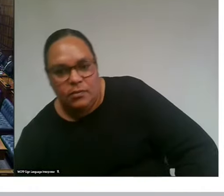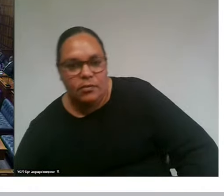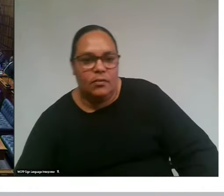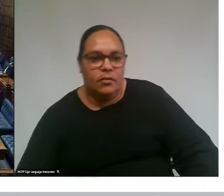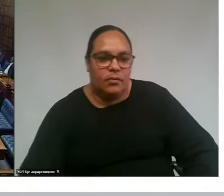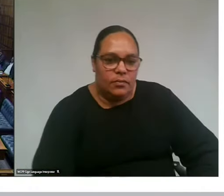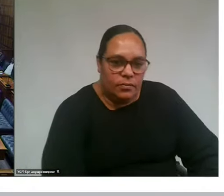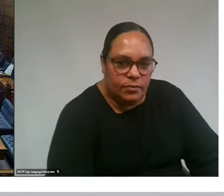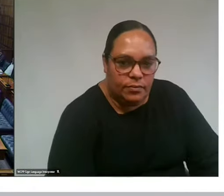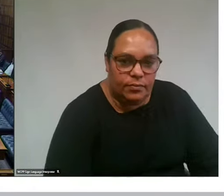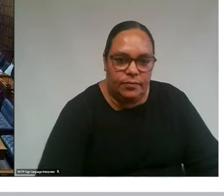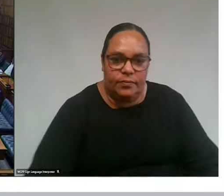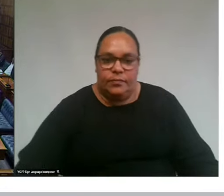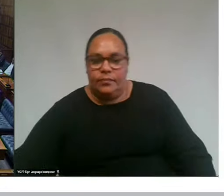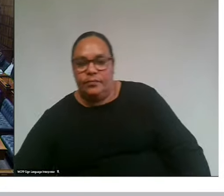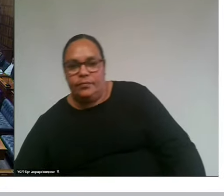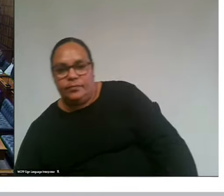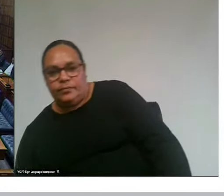shortly